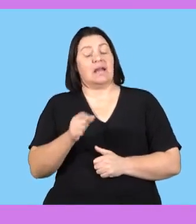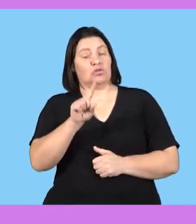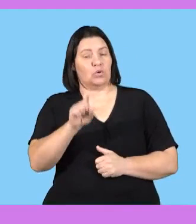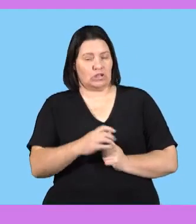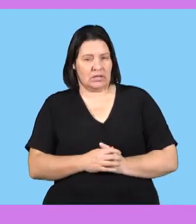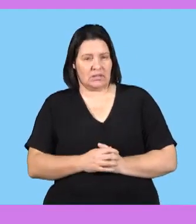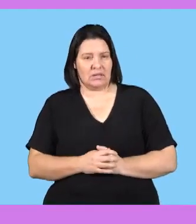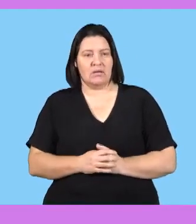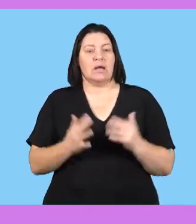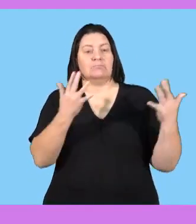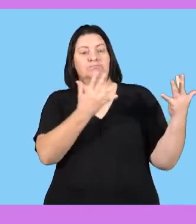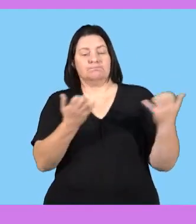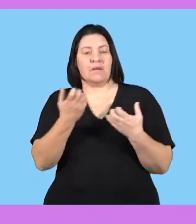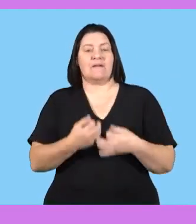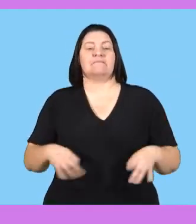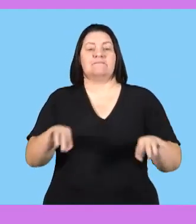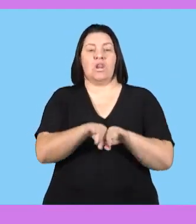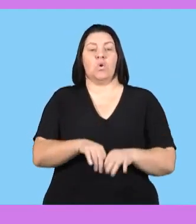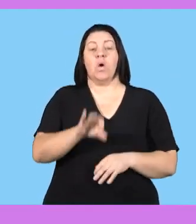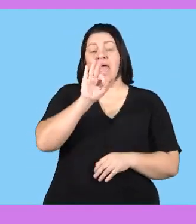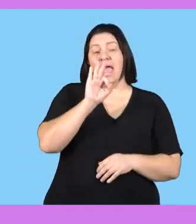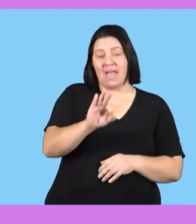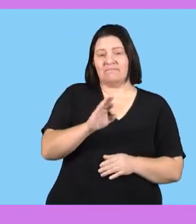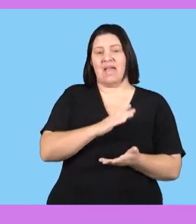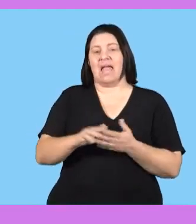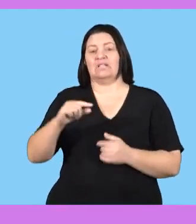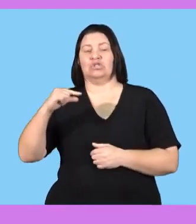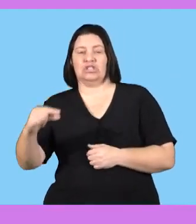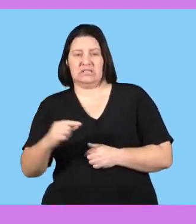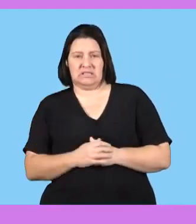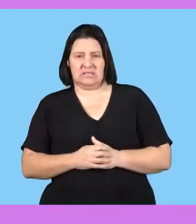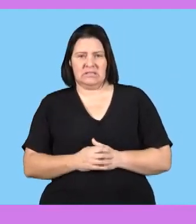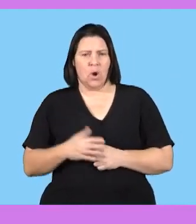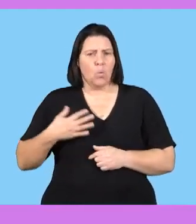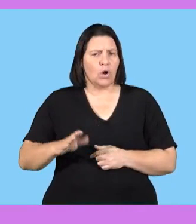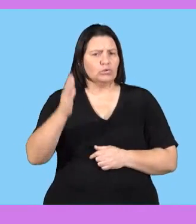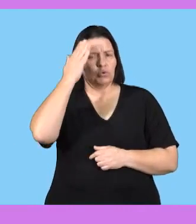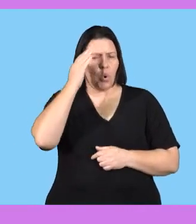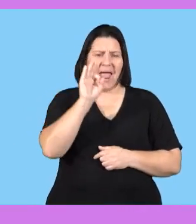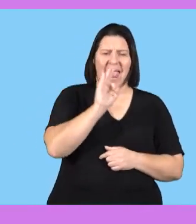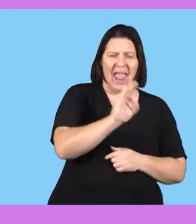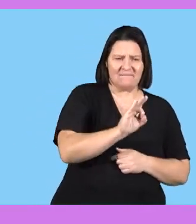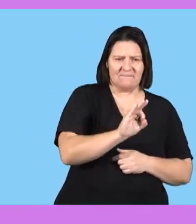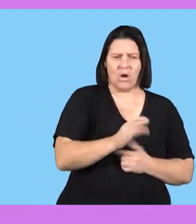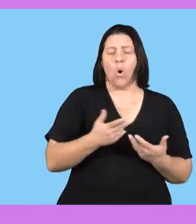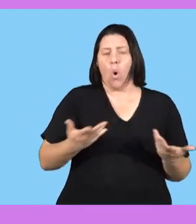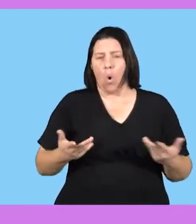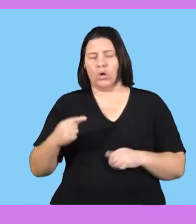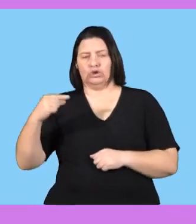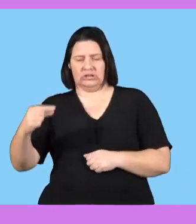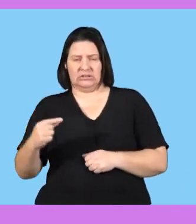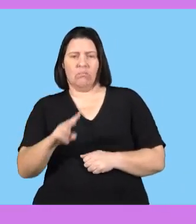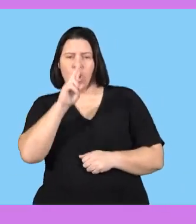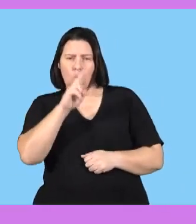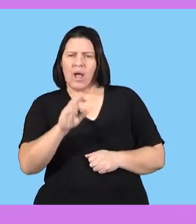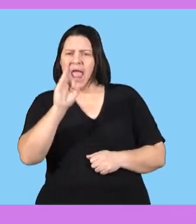question. Calculate the value of f and g. So to calculate the value of f and g, let us have a